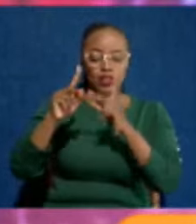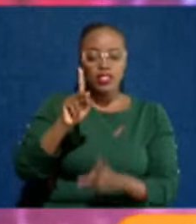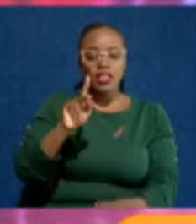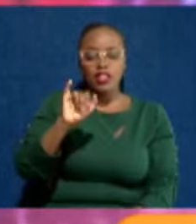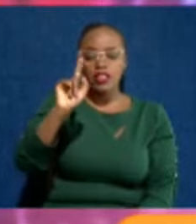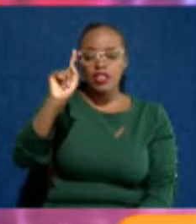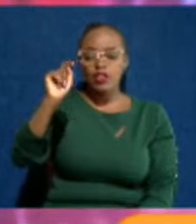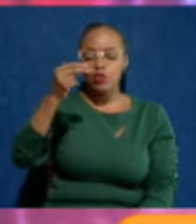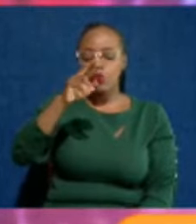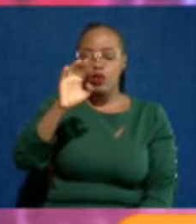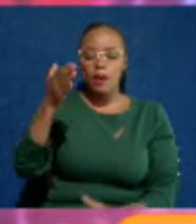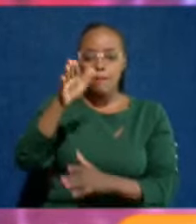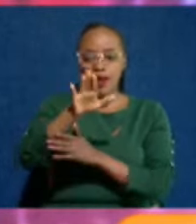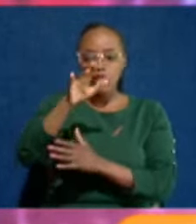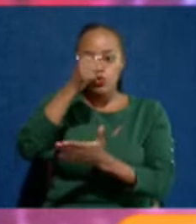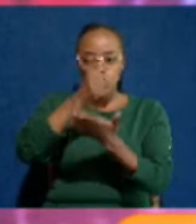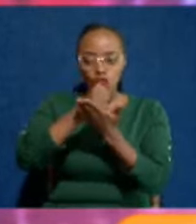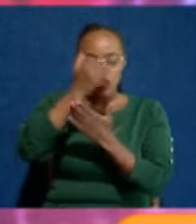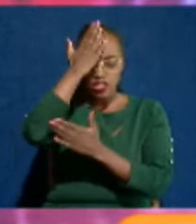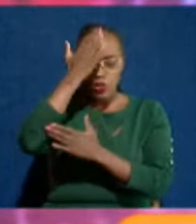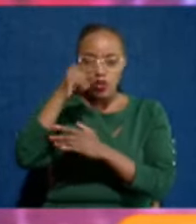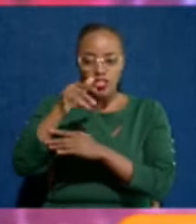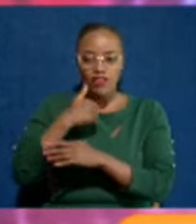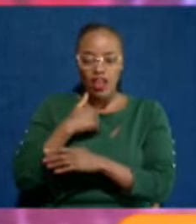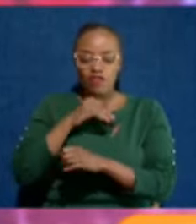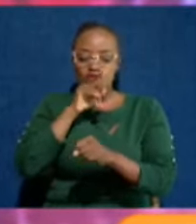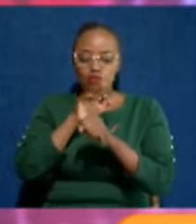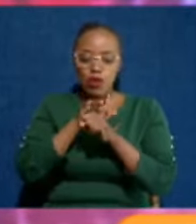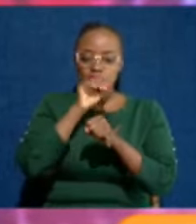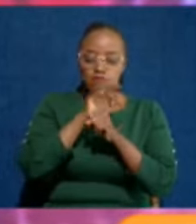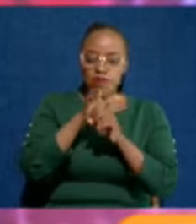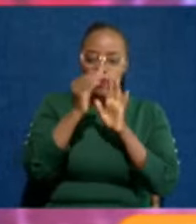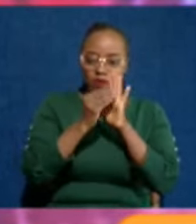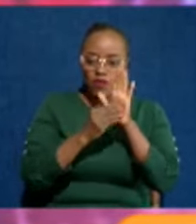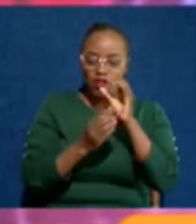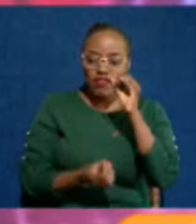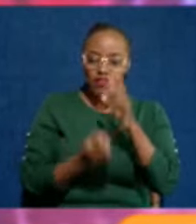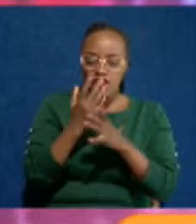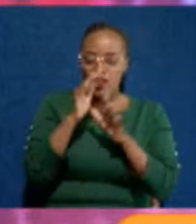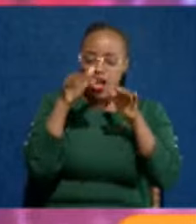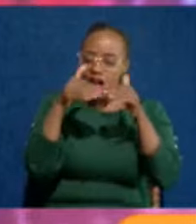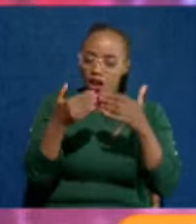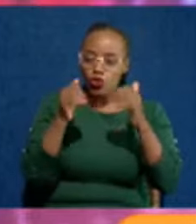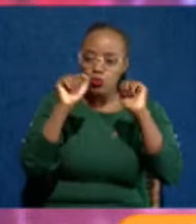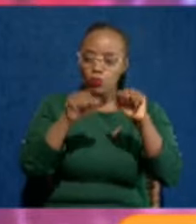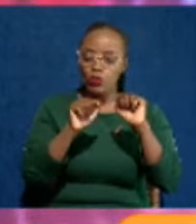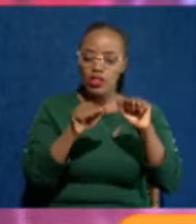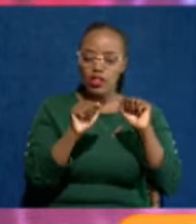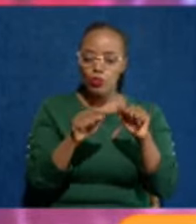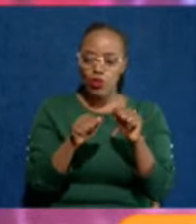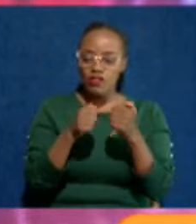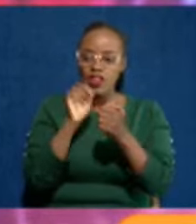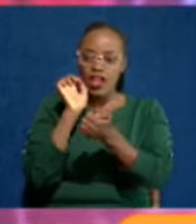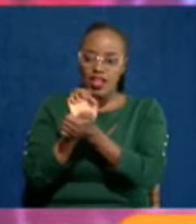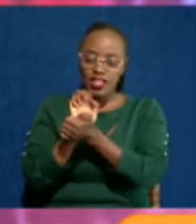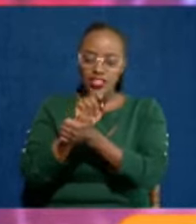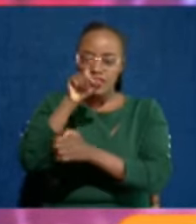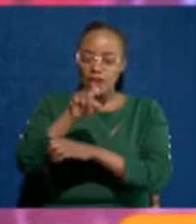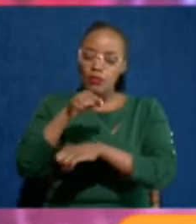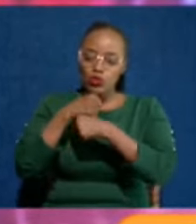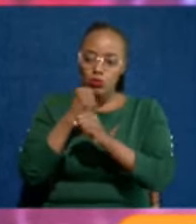is coming back to the office, because he has been making several promises, including coming up with guidelines on how arrests are supposed to